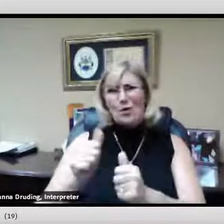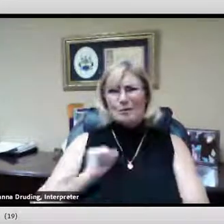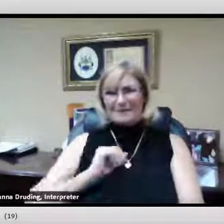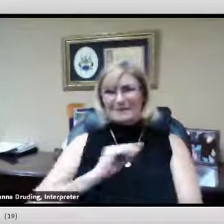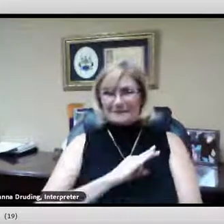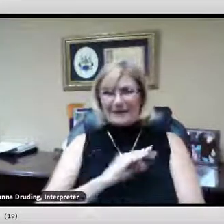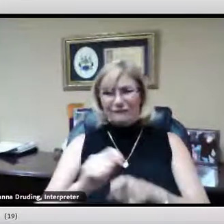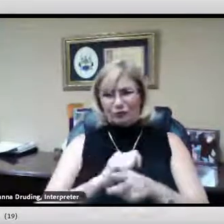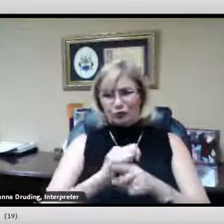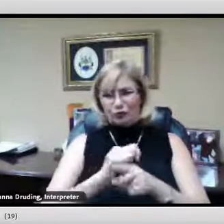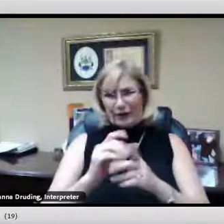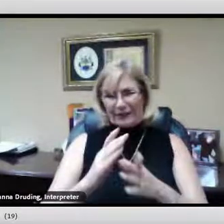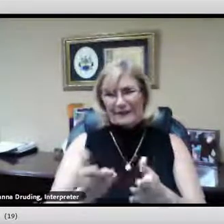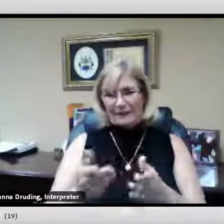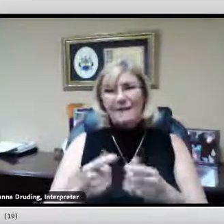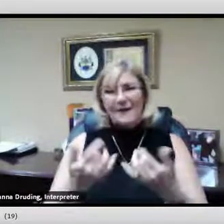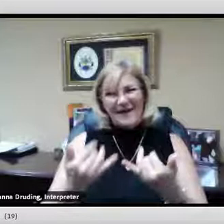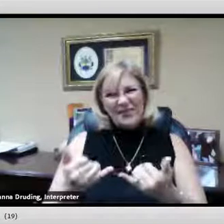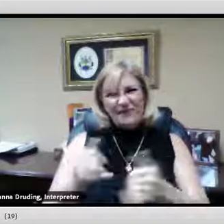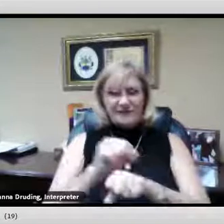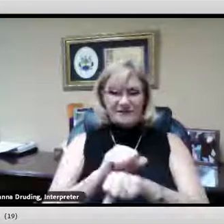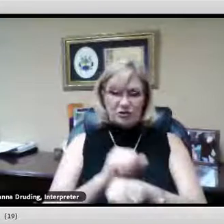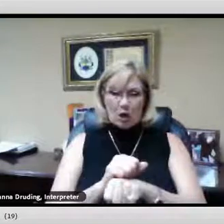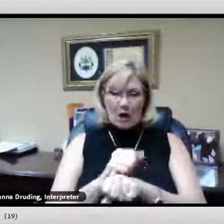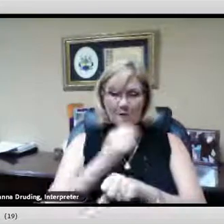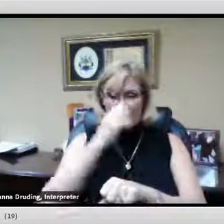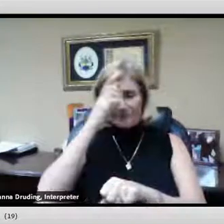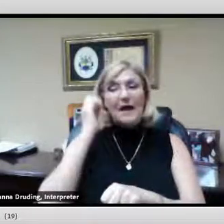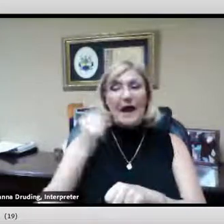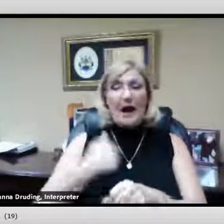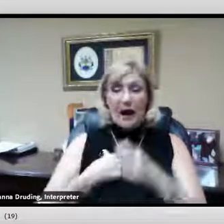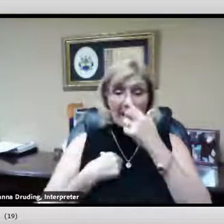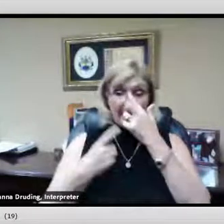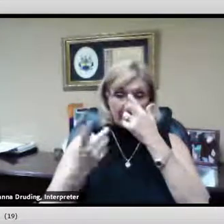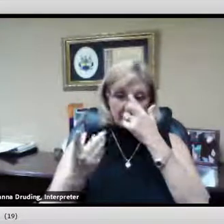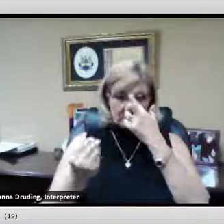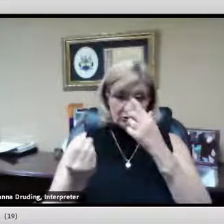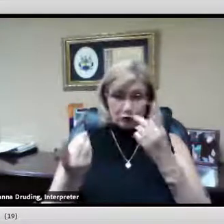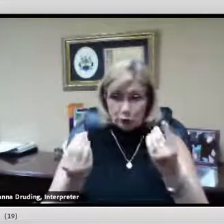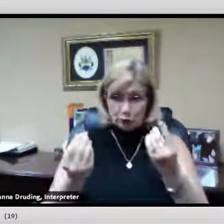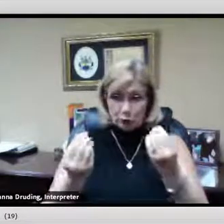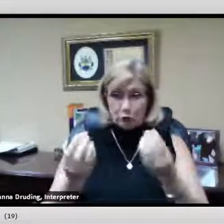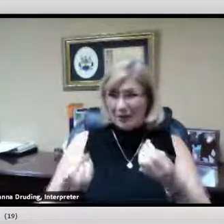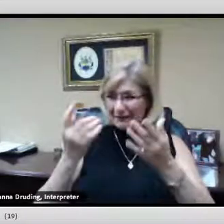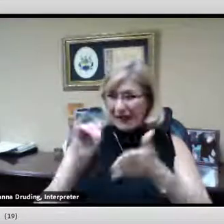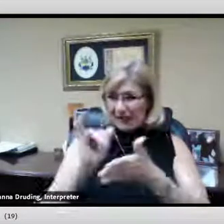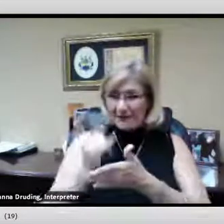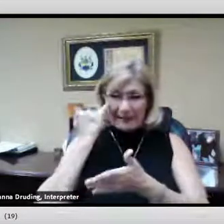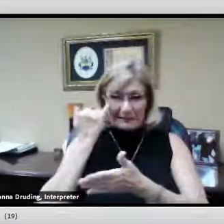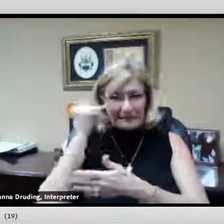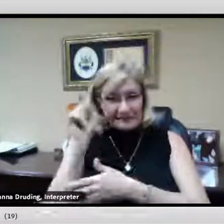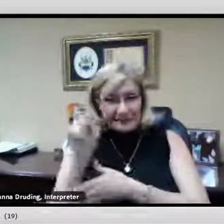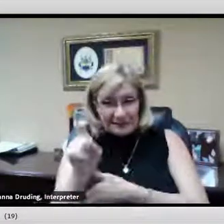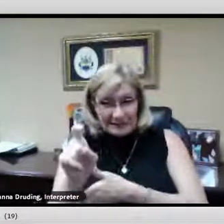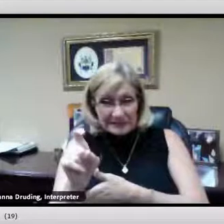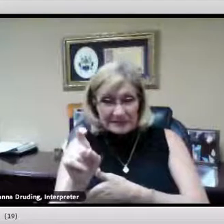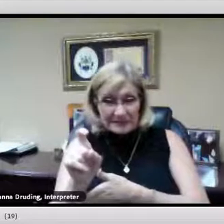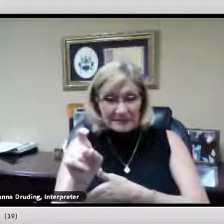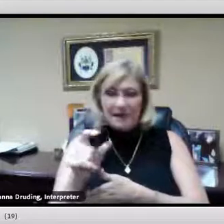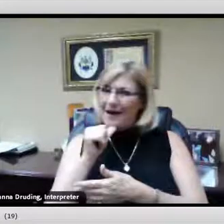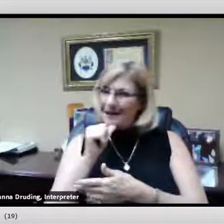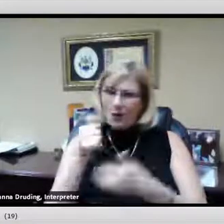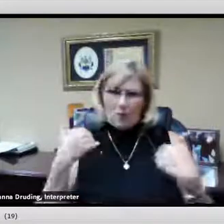in this particular position. Um, I do a lot of that kind of as needed. I don't have